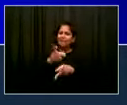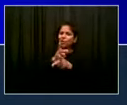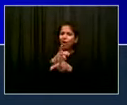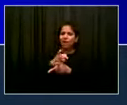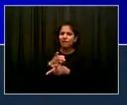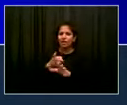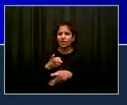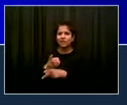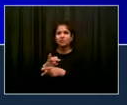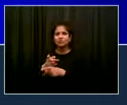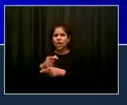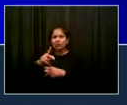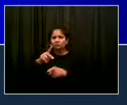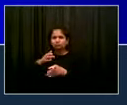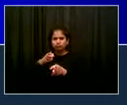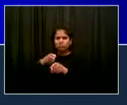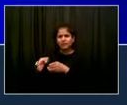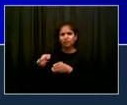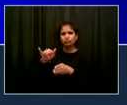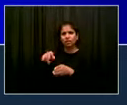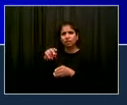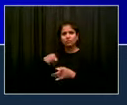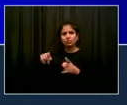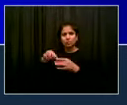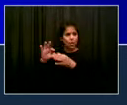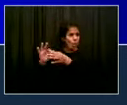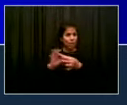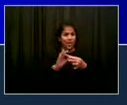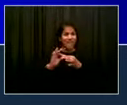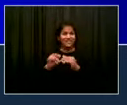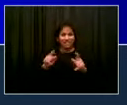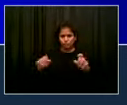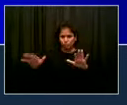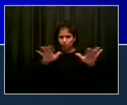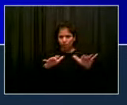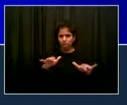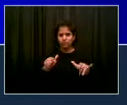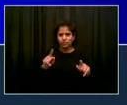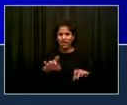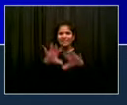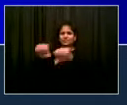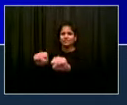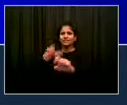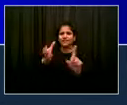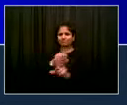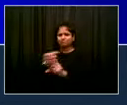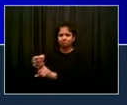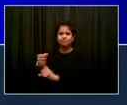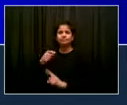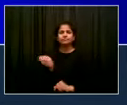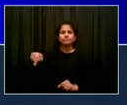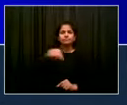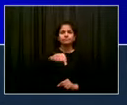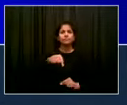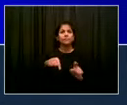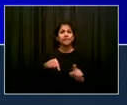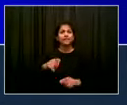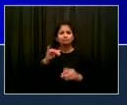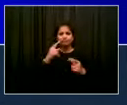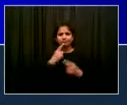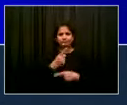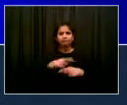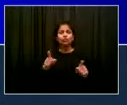make a huge difference. We're putting out this report today on violence reduction in Brooklyn. 2021,